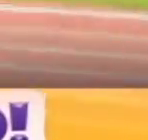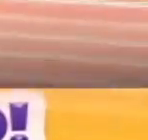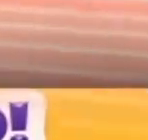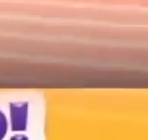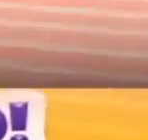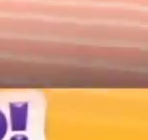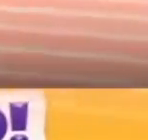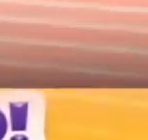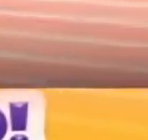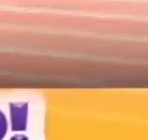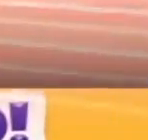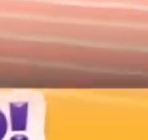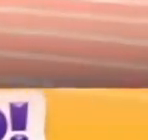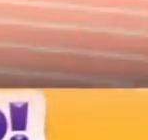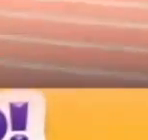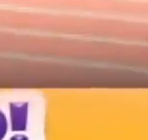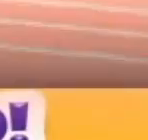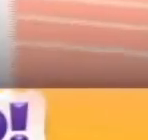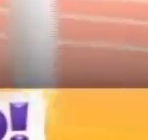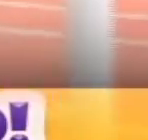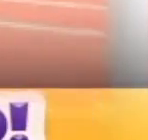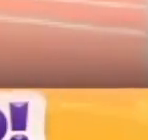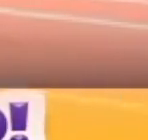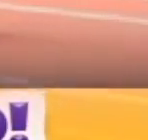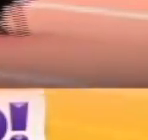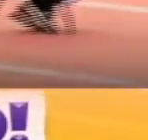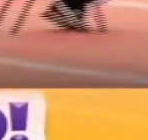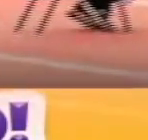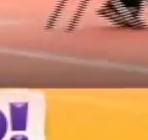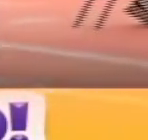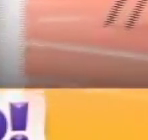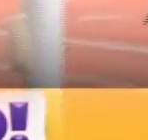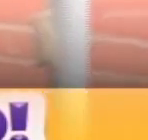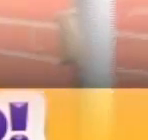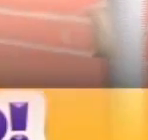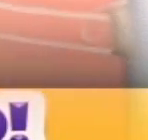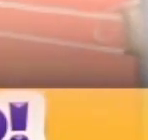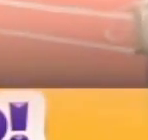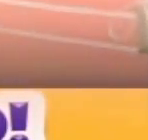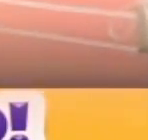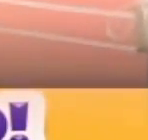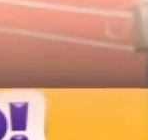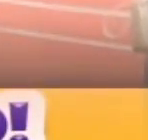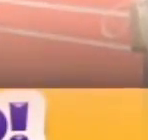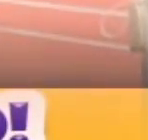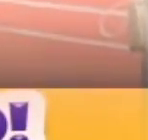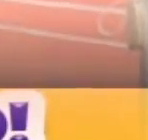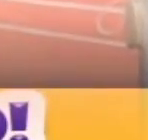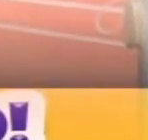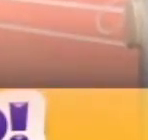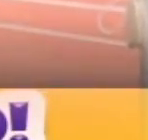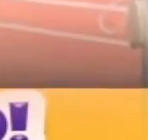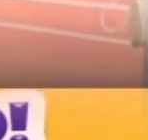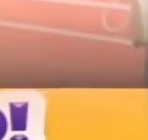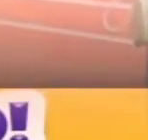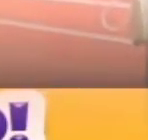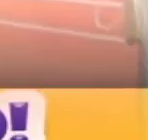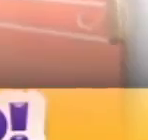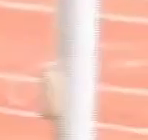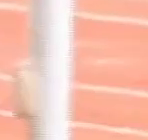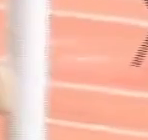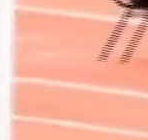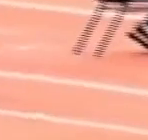Kiyen of Moi Air Base dominated the 1500 metres track, crossing the finish line in 4 minutes and 8 seconds. Winnie Chebet was second,